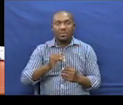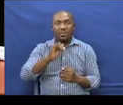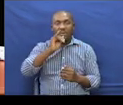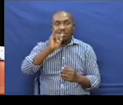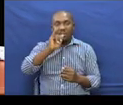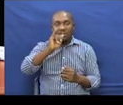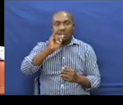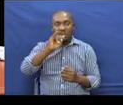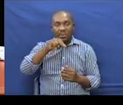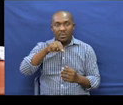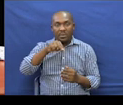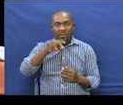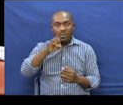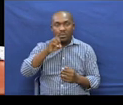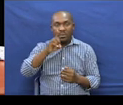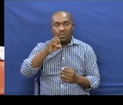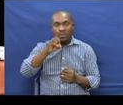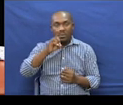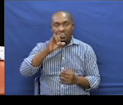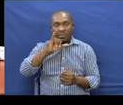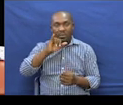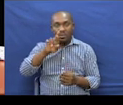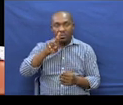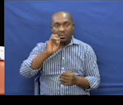Indirect democracy.